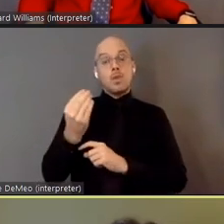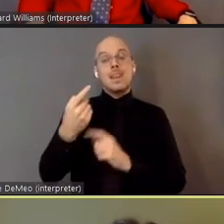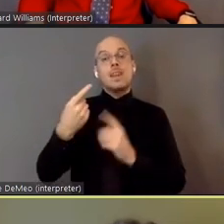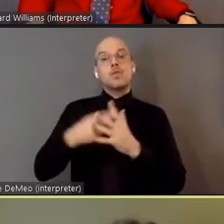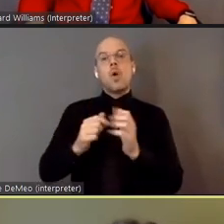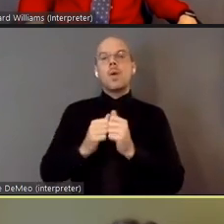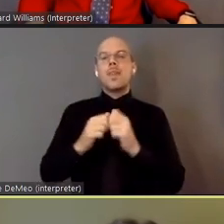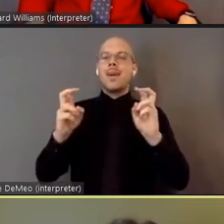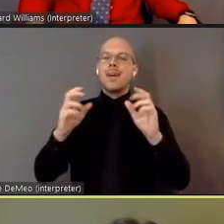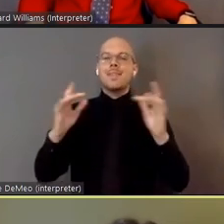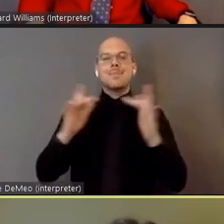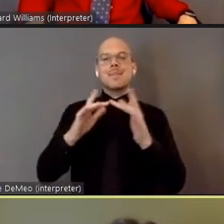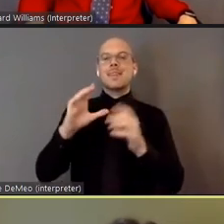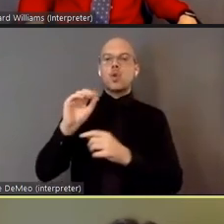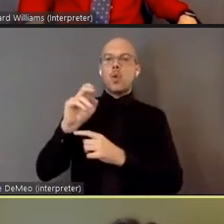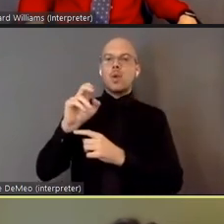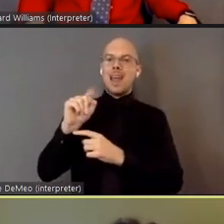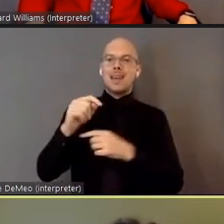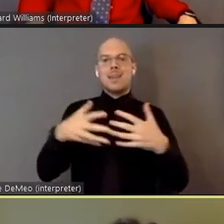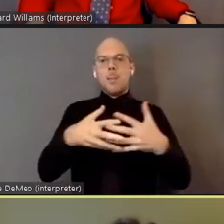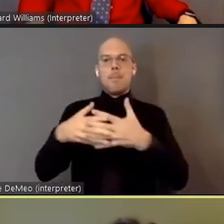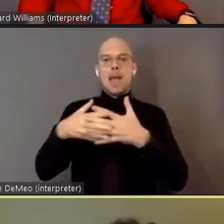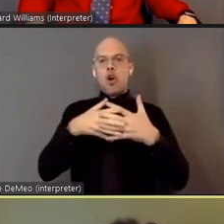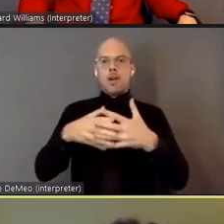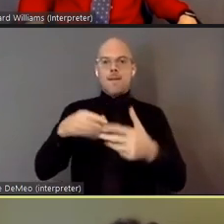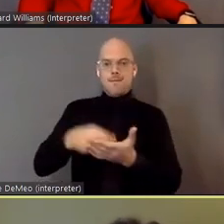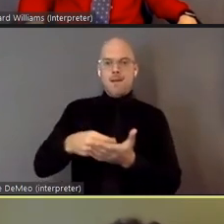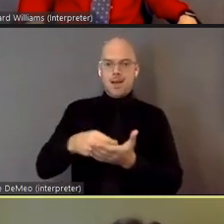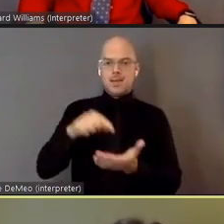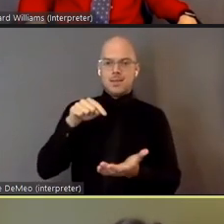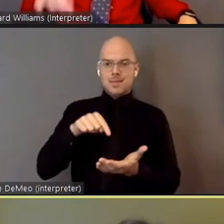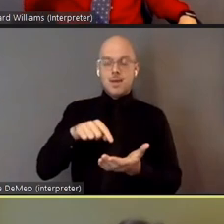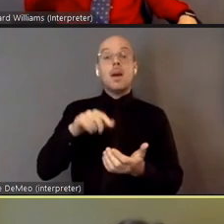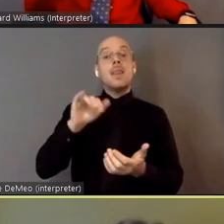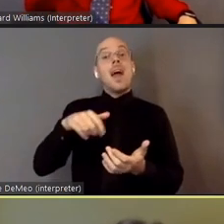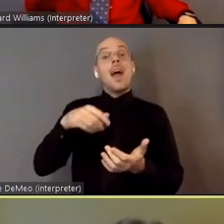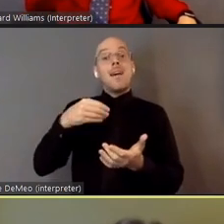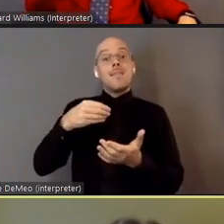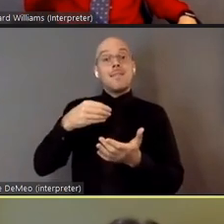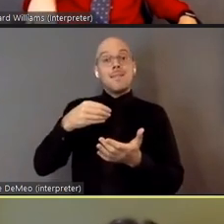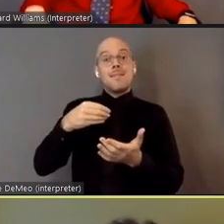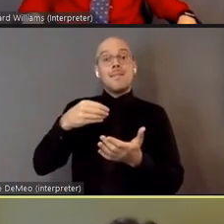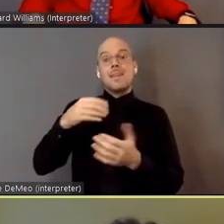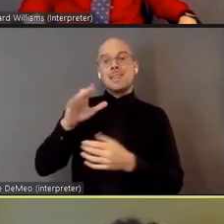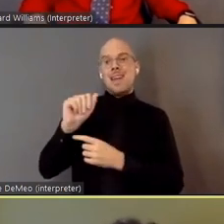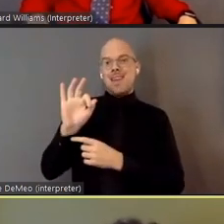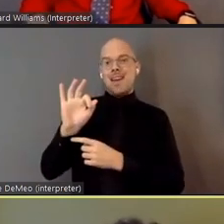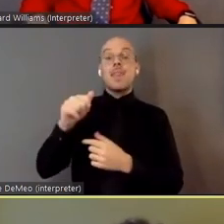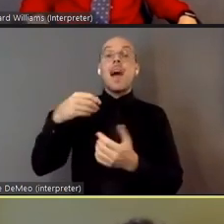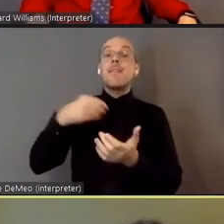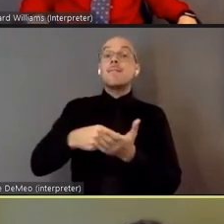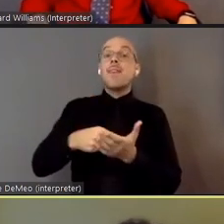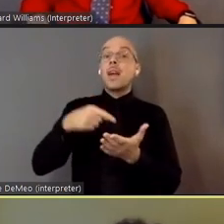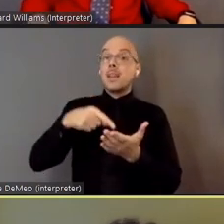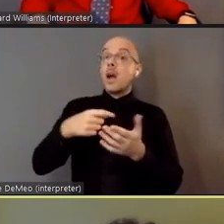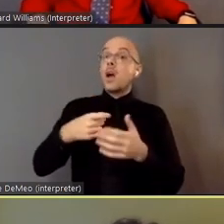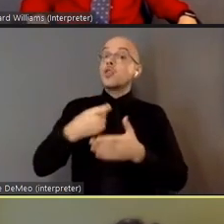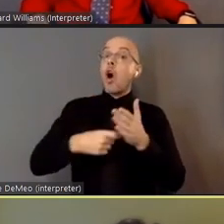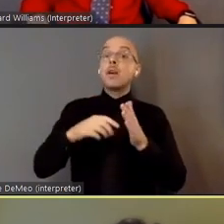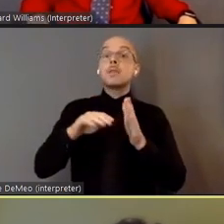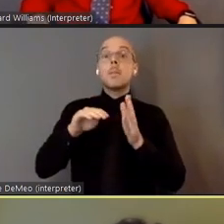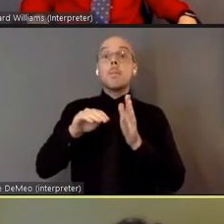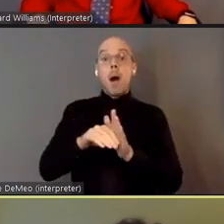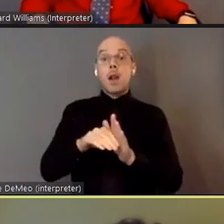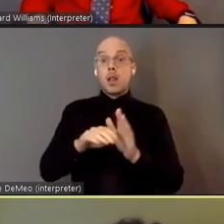Connect America Fund, and the Connect America Fund cost model auctions did some